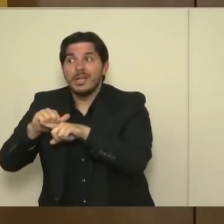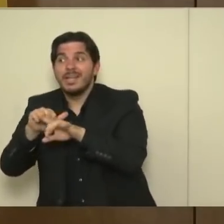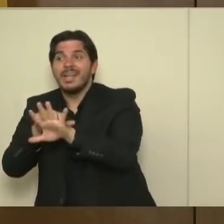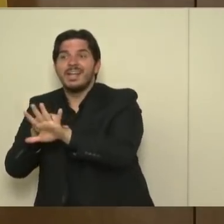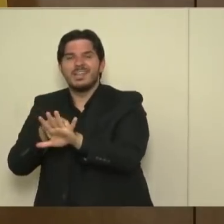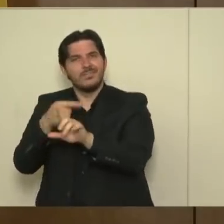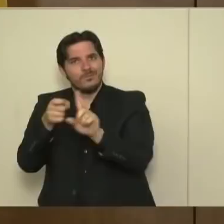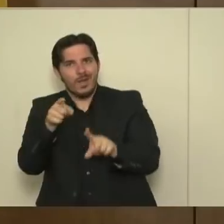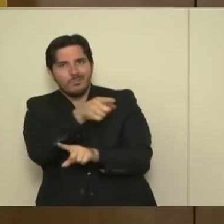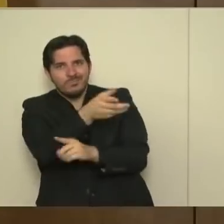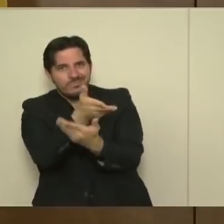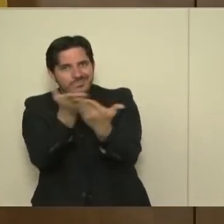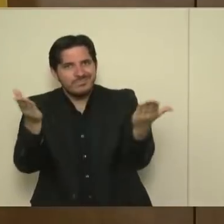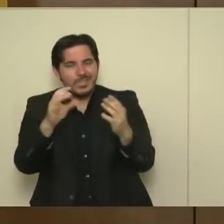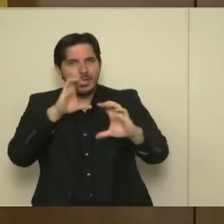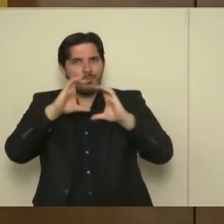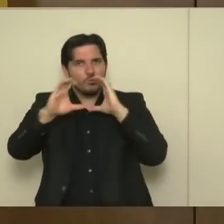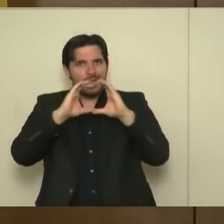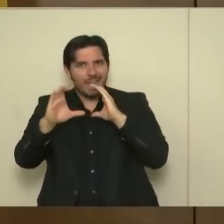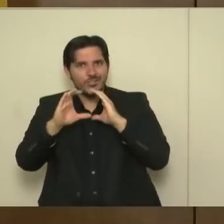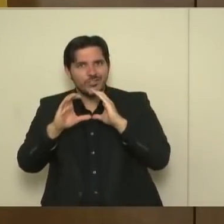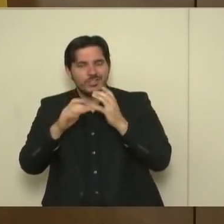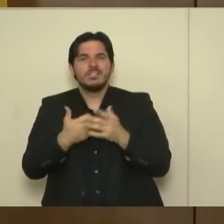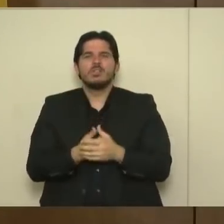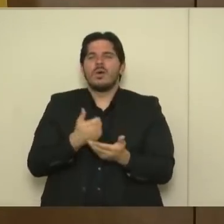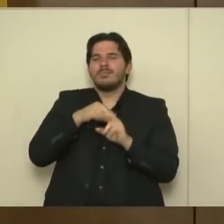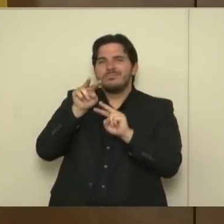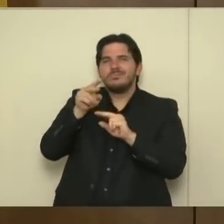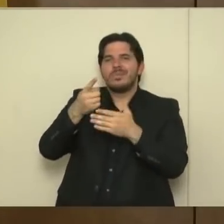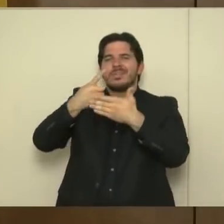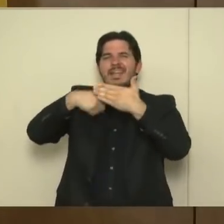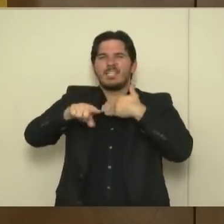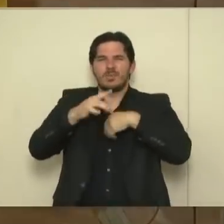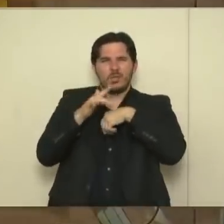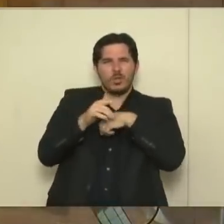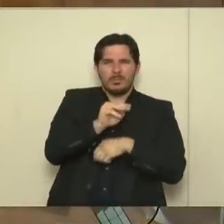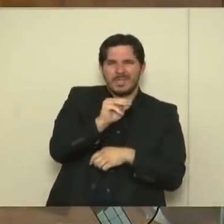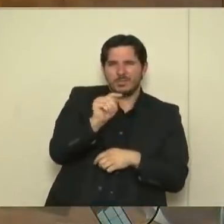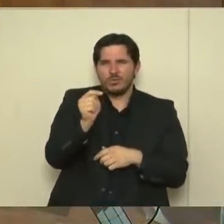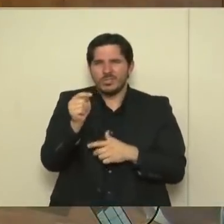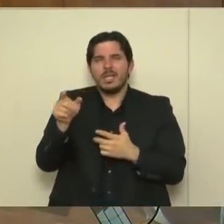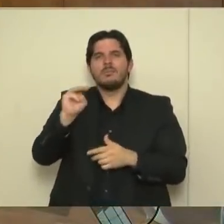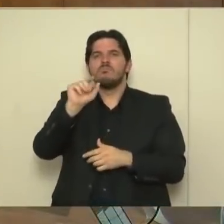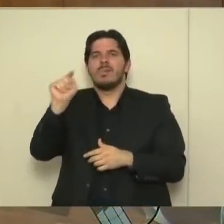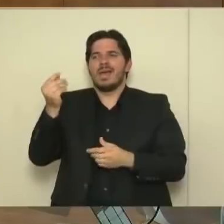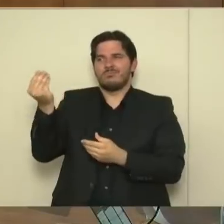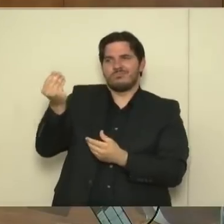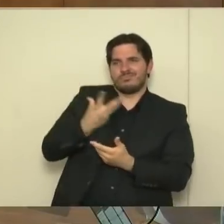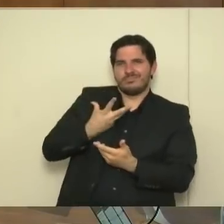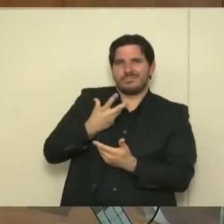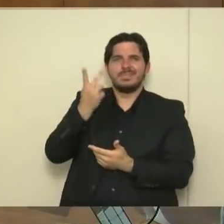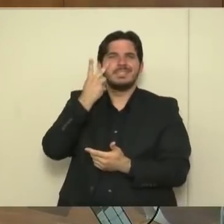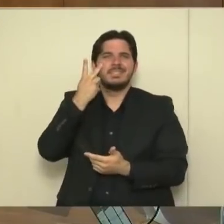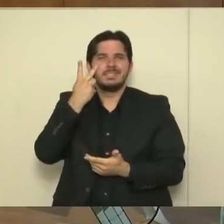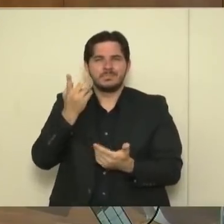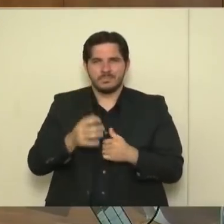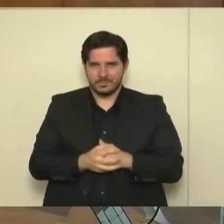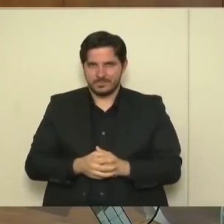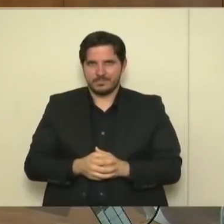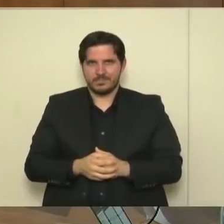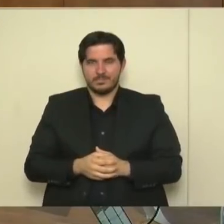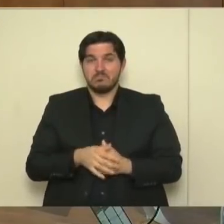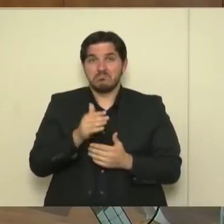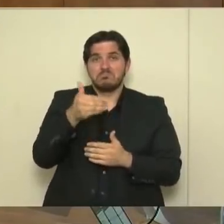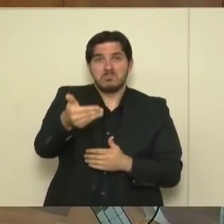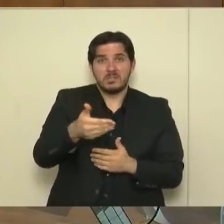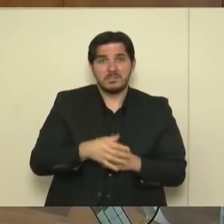their recommendation early next week. Thank you, Governor. Next, I'll go to Brandon Evans with KOAT. Brandon, you're